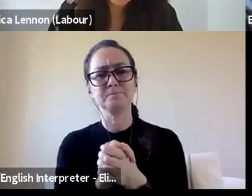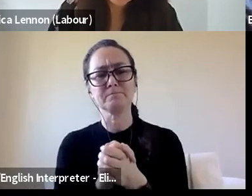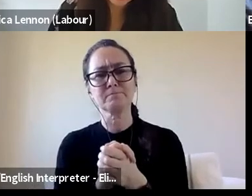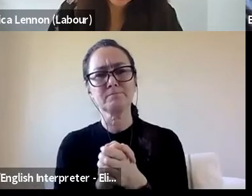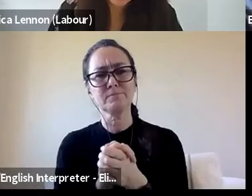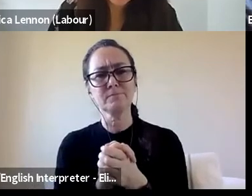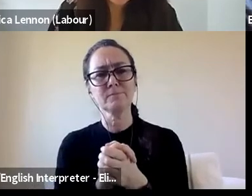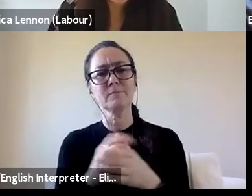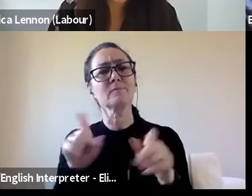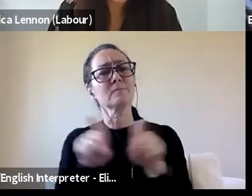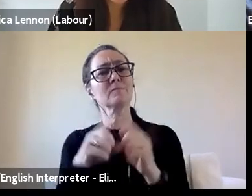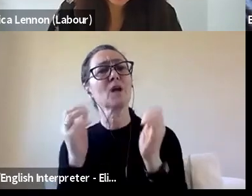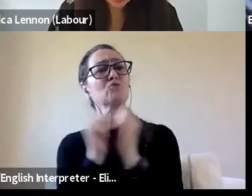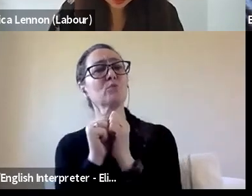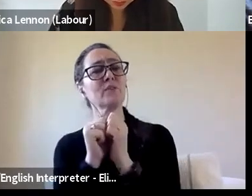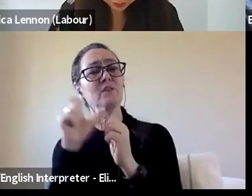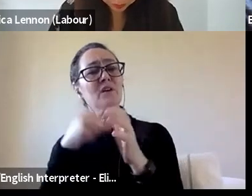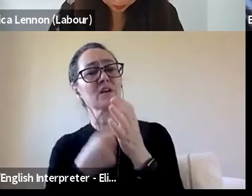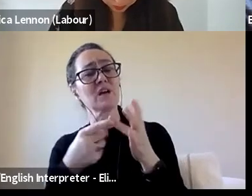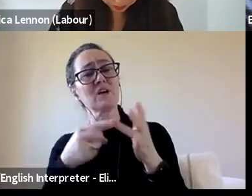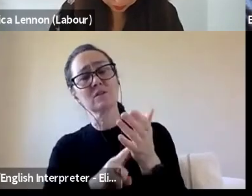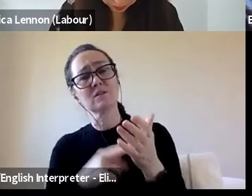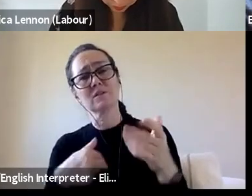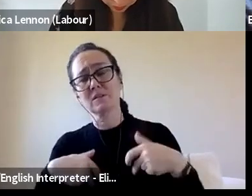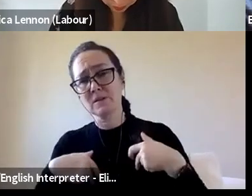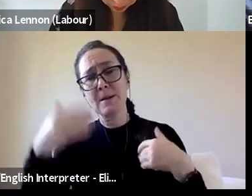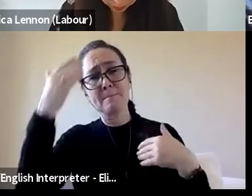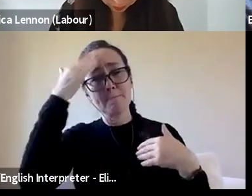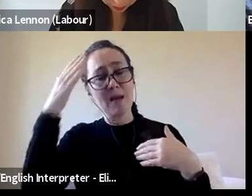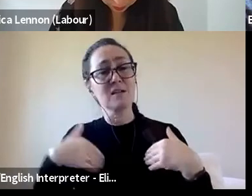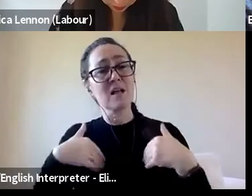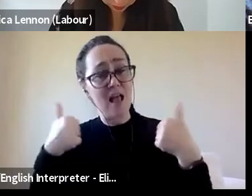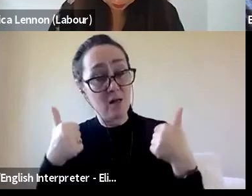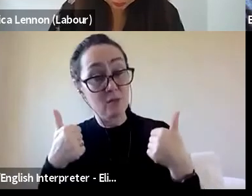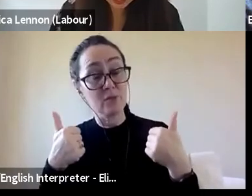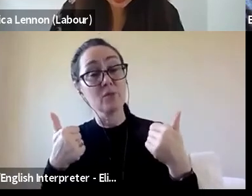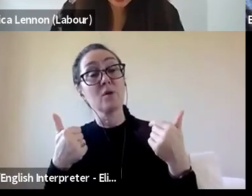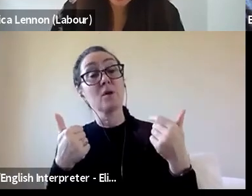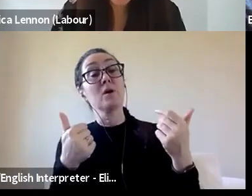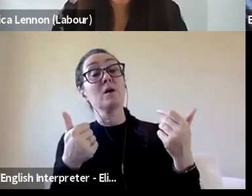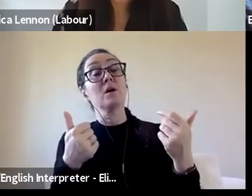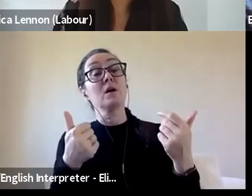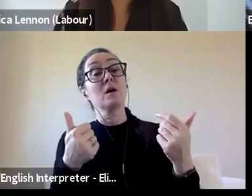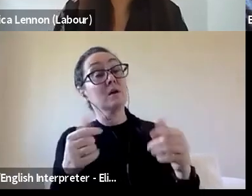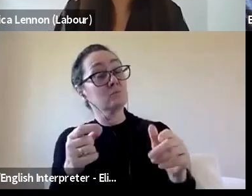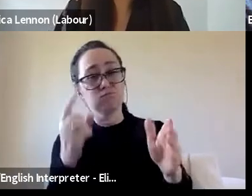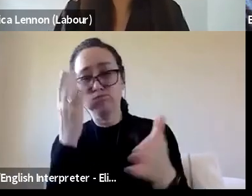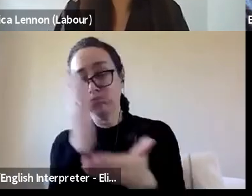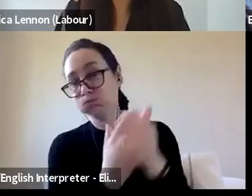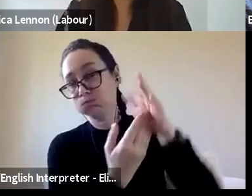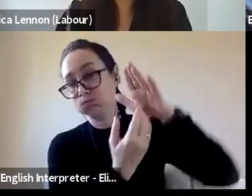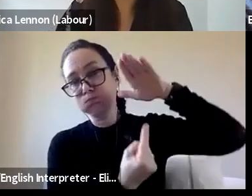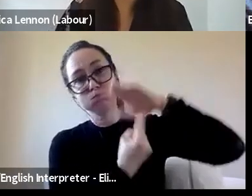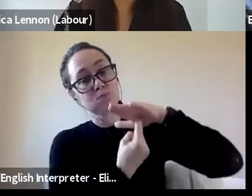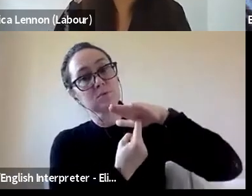Caroline on this one, that I do think mental health for those with disabilities as well is going to be a key issue. And